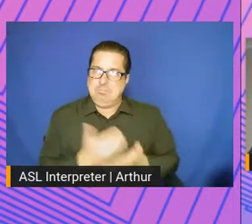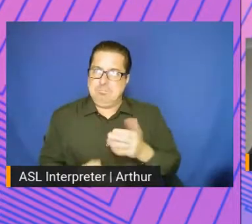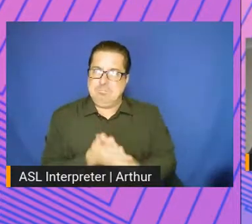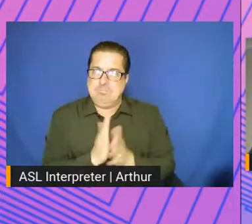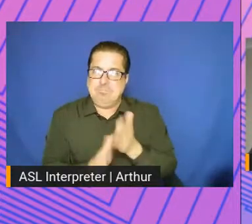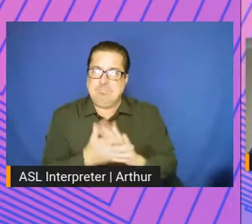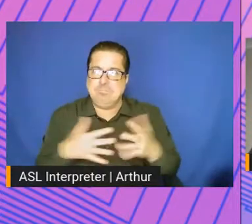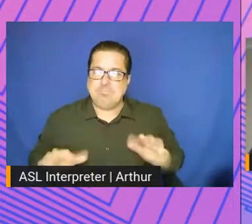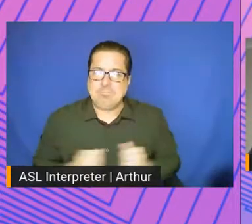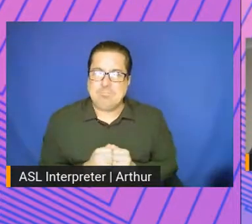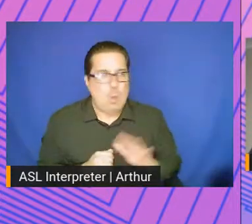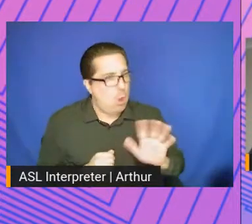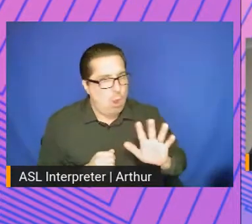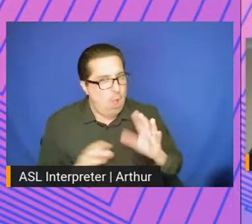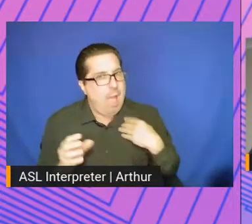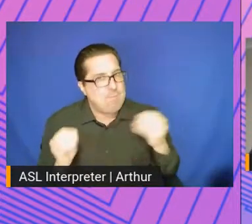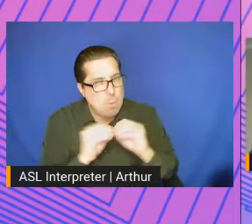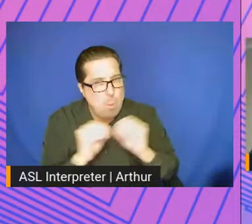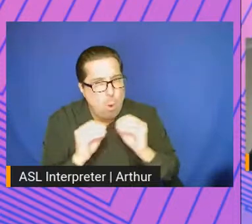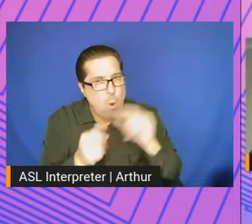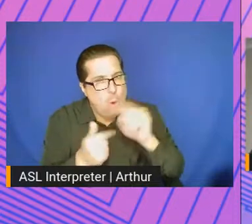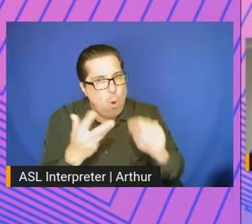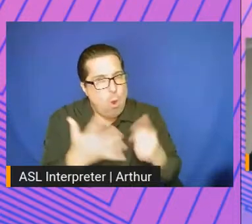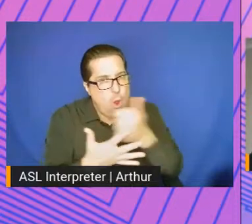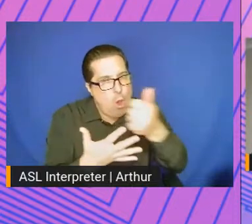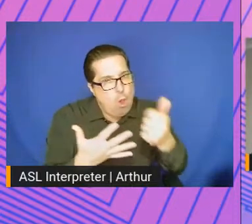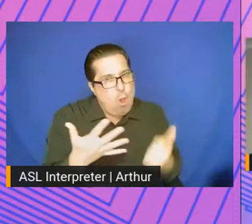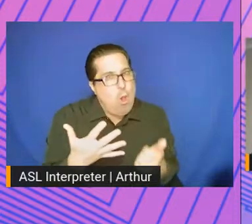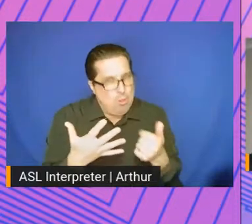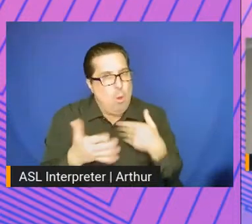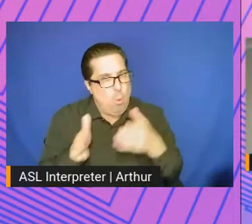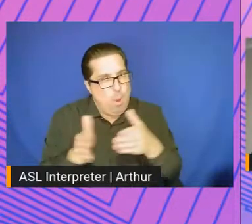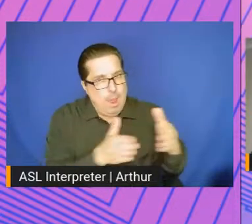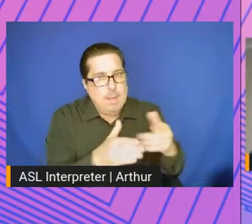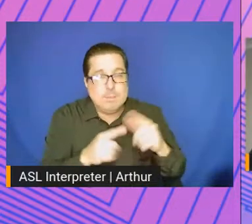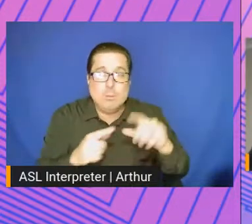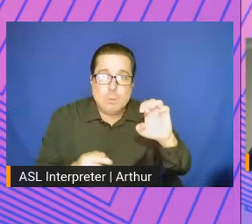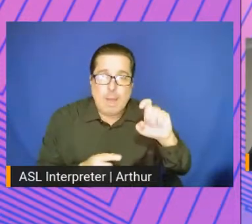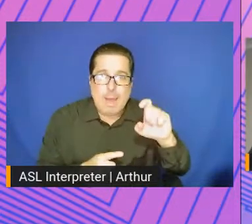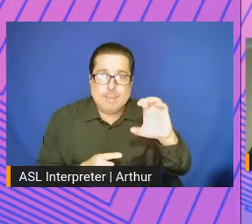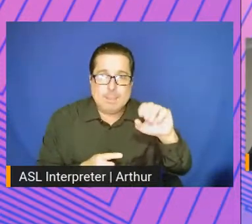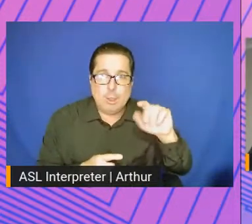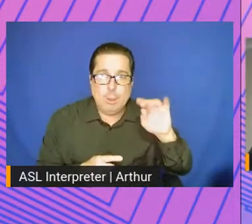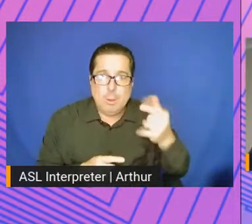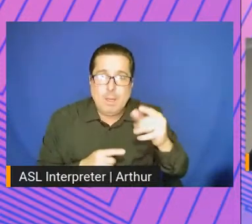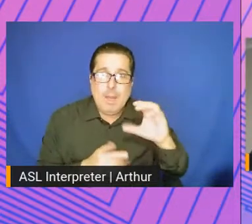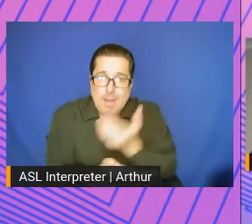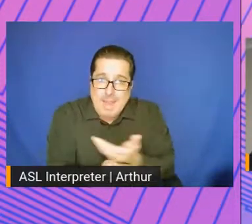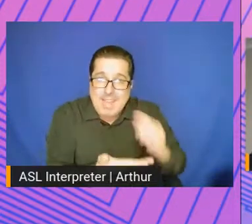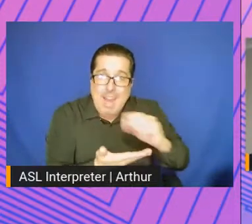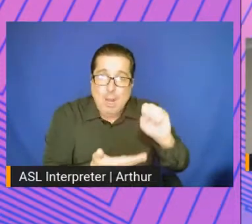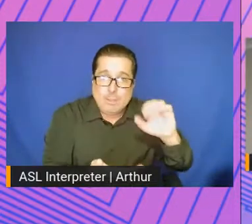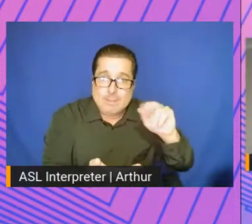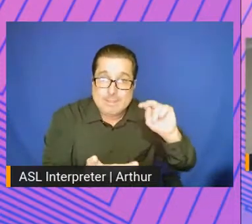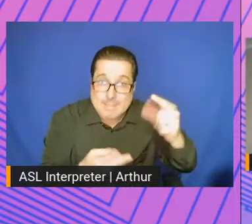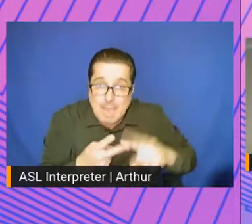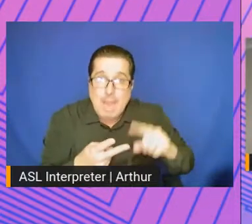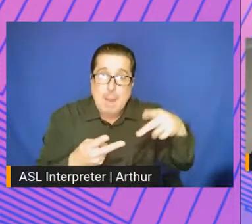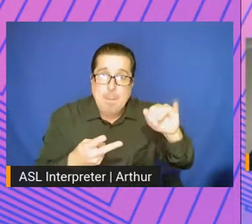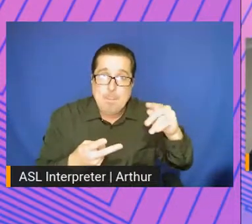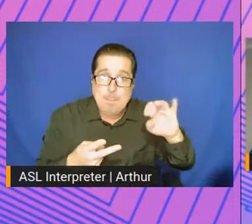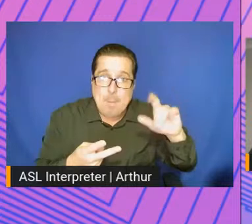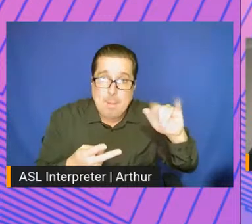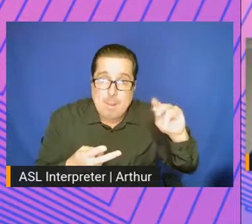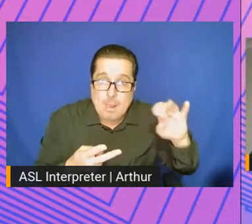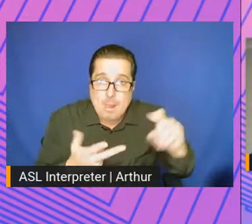But let's go through the different ones. So as I mentioned over there, executing container image scanning in the CI pipeline stage. So the whole point of shifting